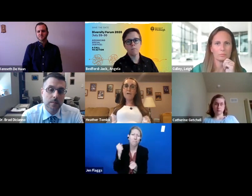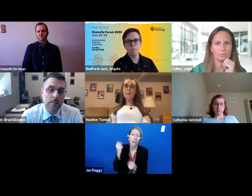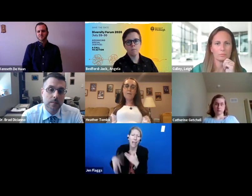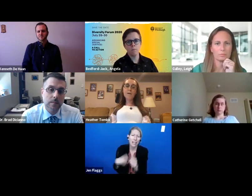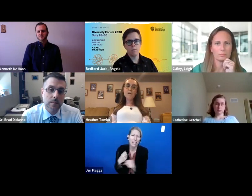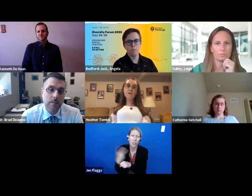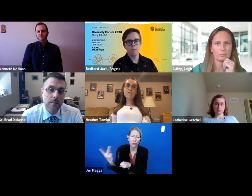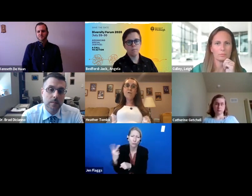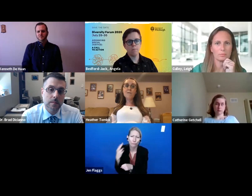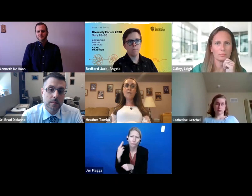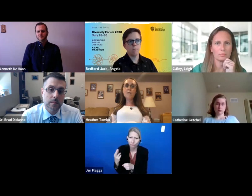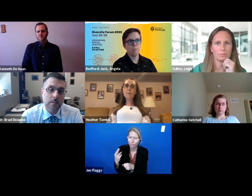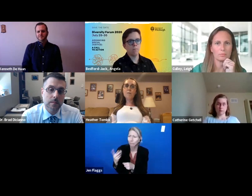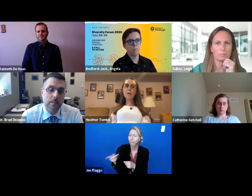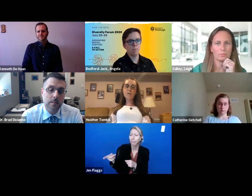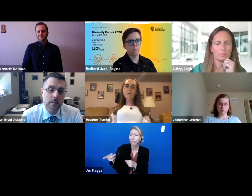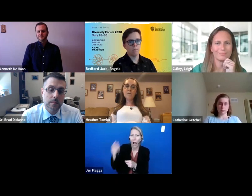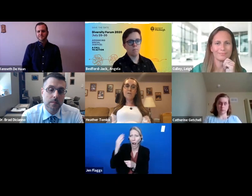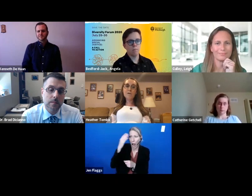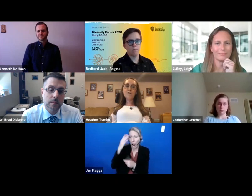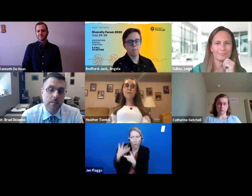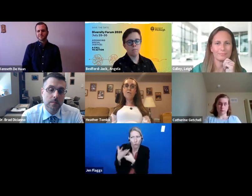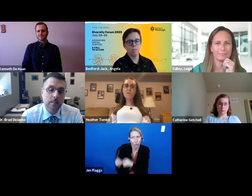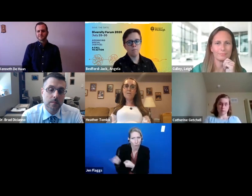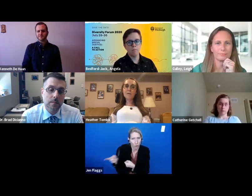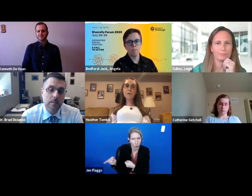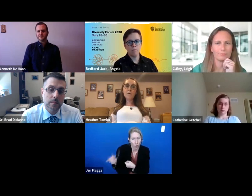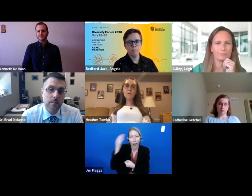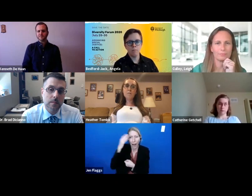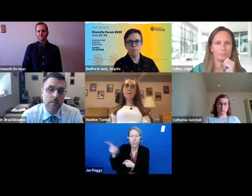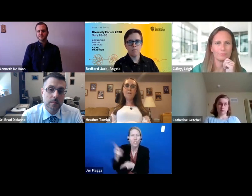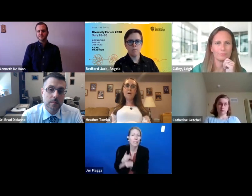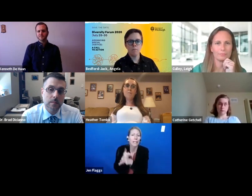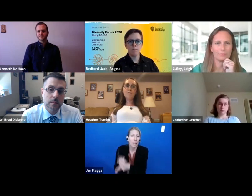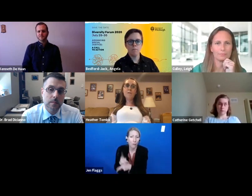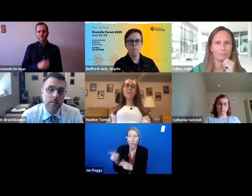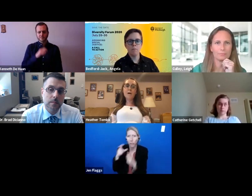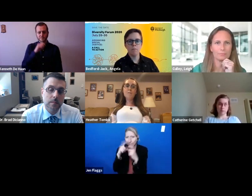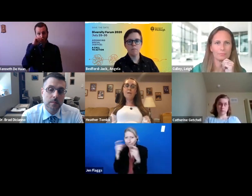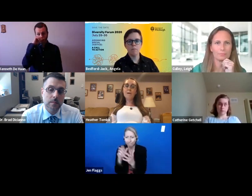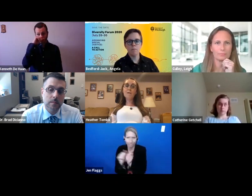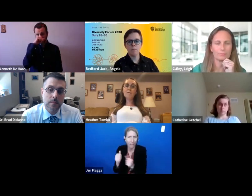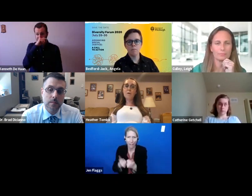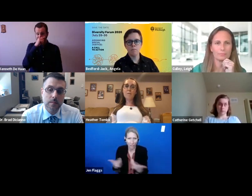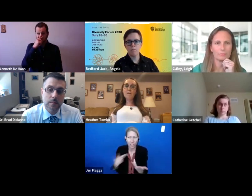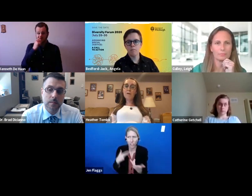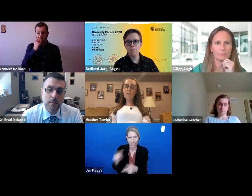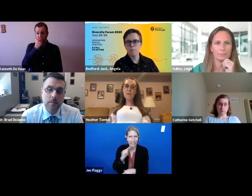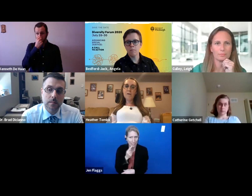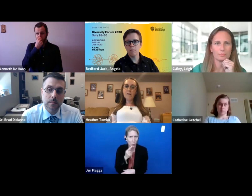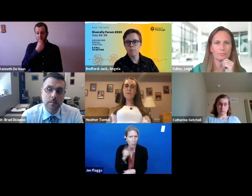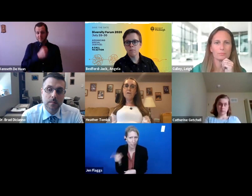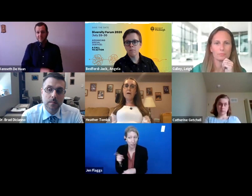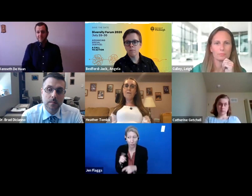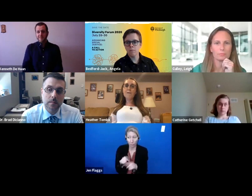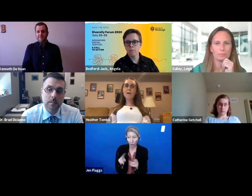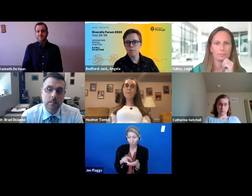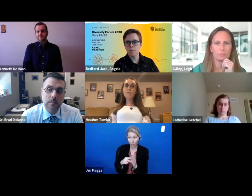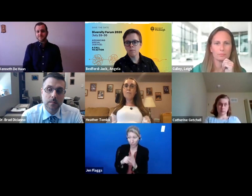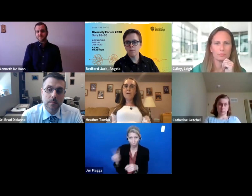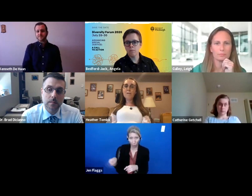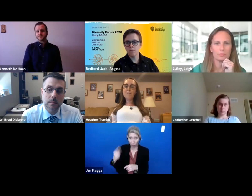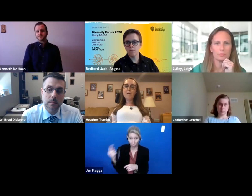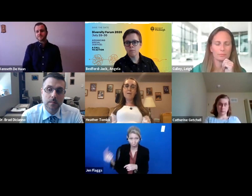her, and I know that she's taking the precautions seriously. But that means that because it's only her, not